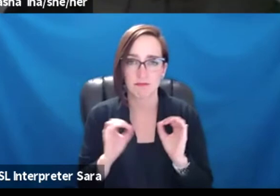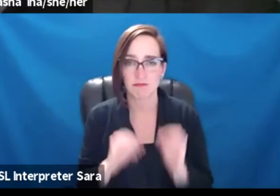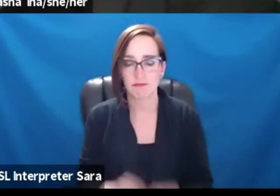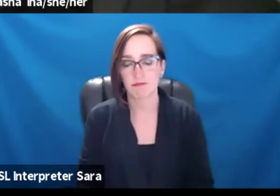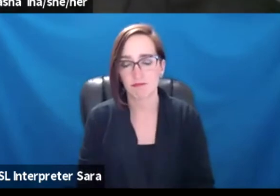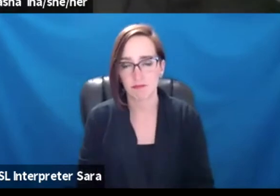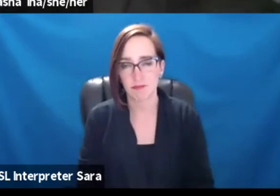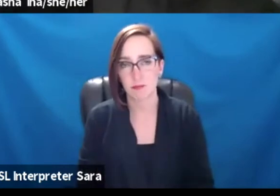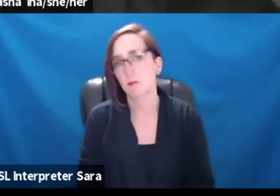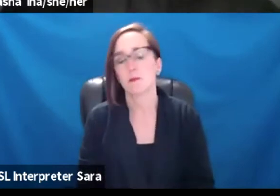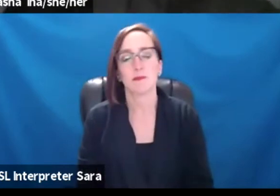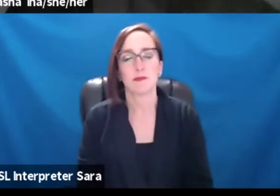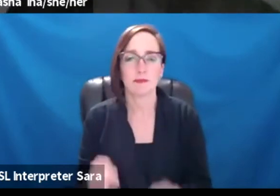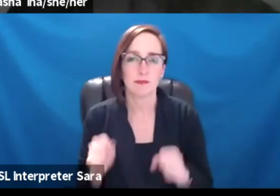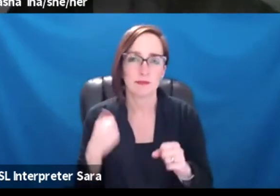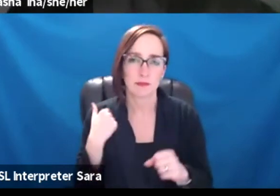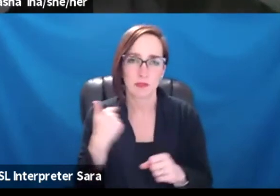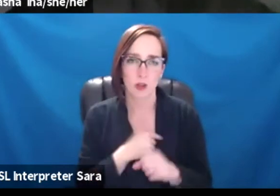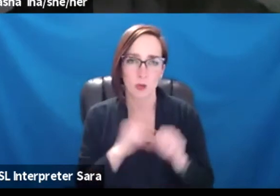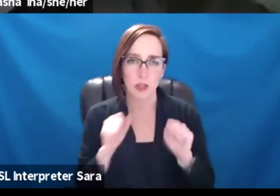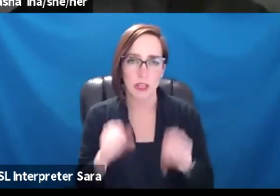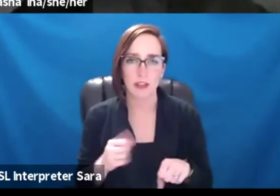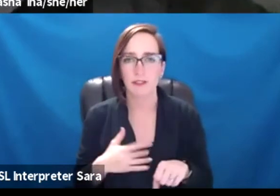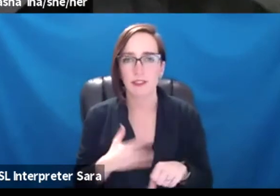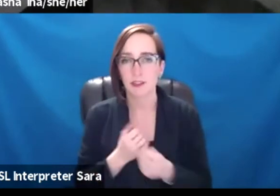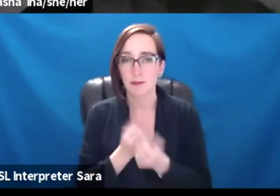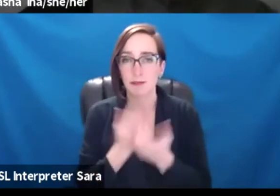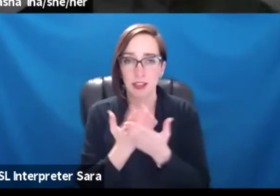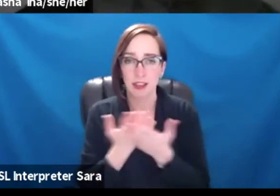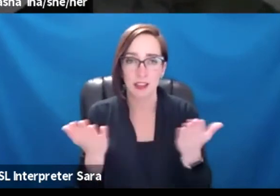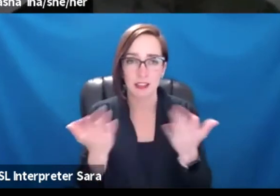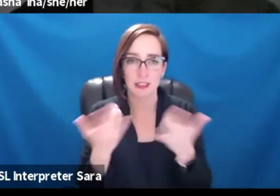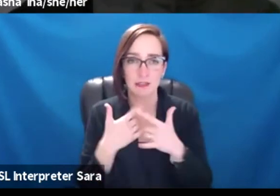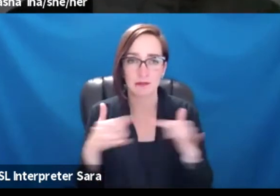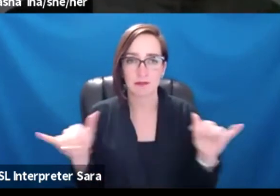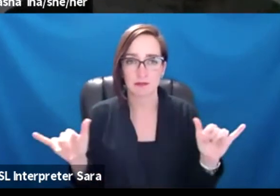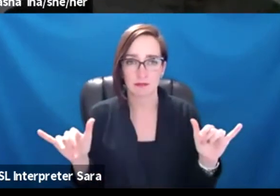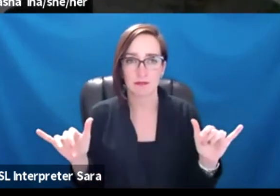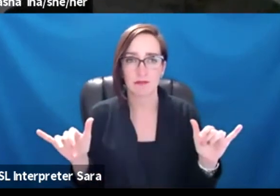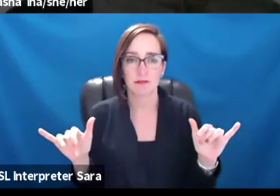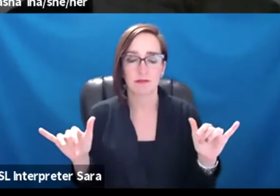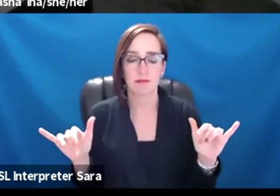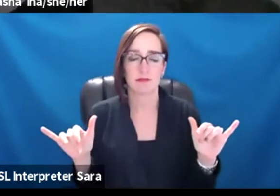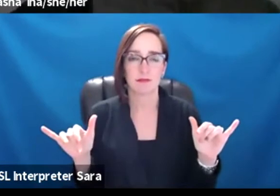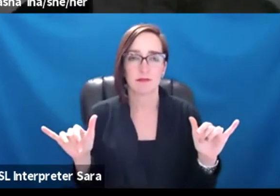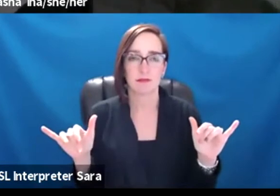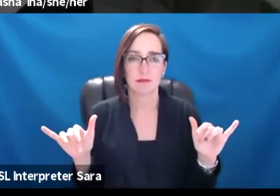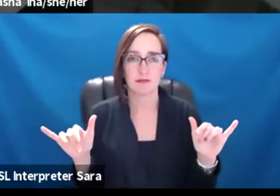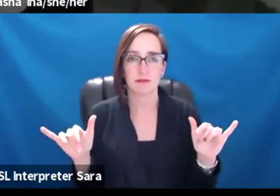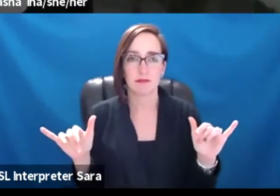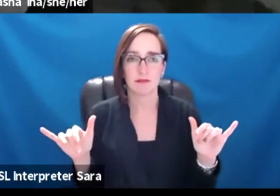We can be many things and held just as we